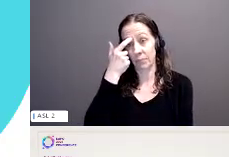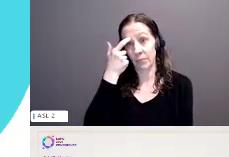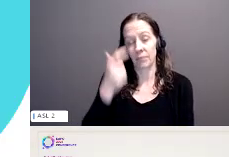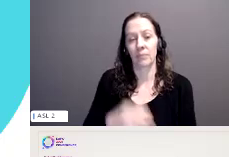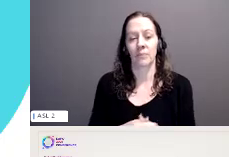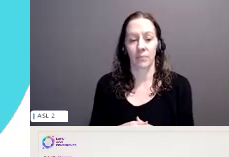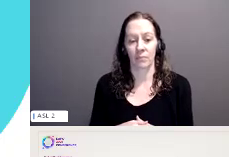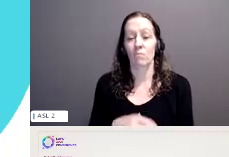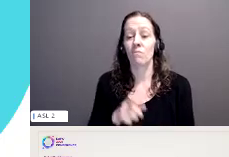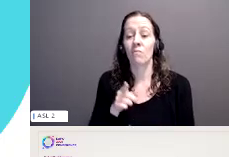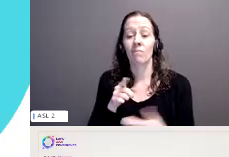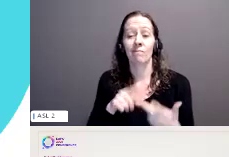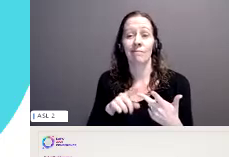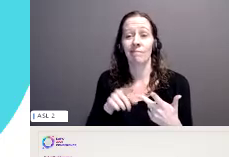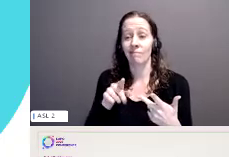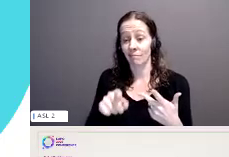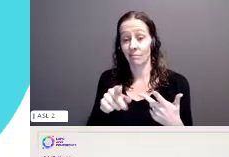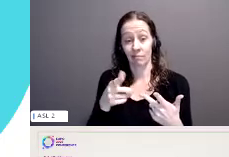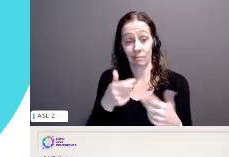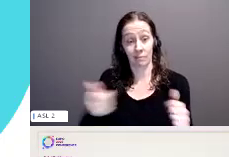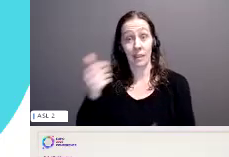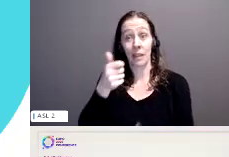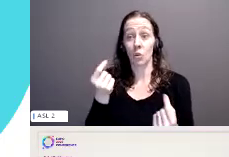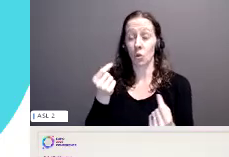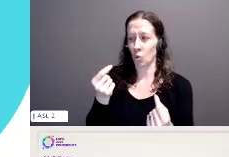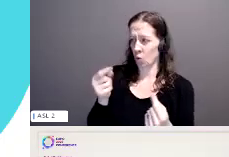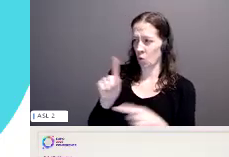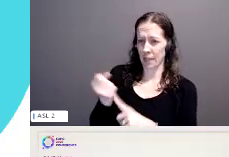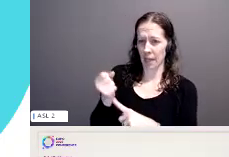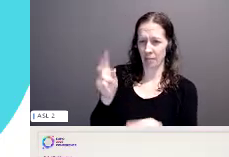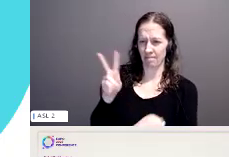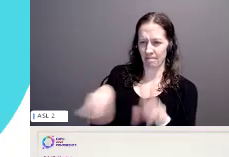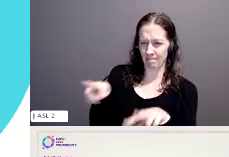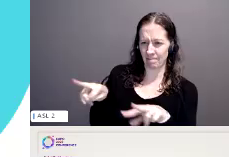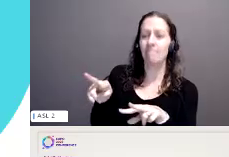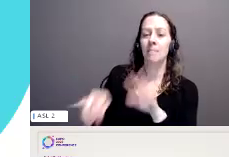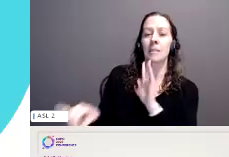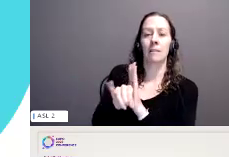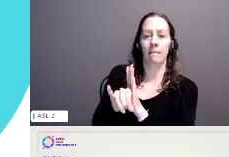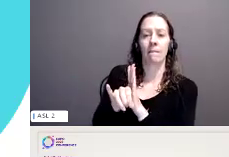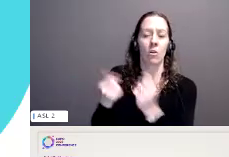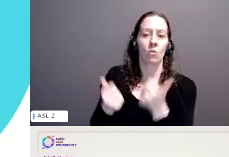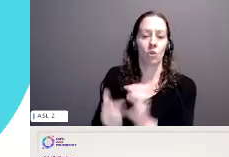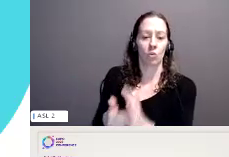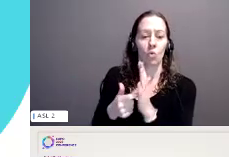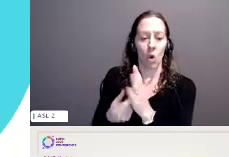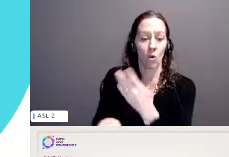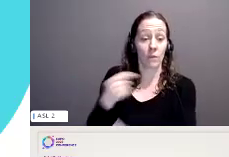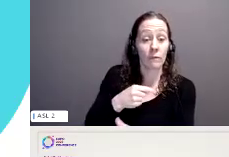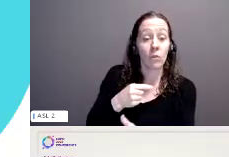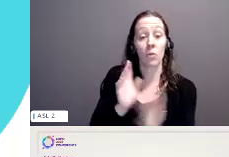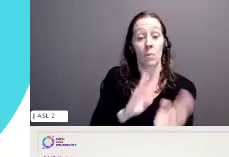As the executive lead, Hannah identifies cases for review, prepares committee reports, and provides operational support to the